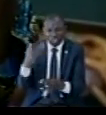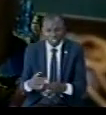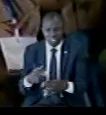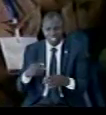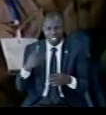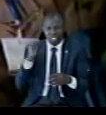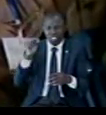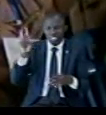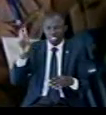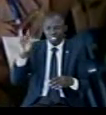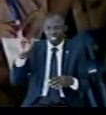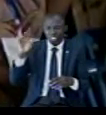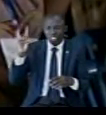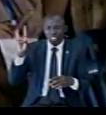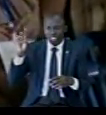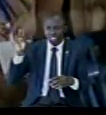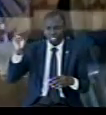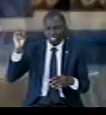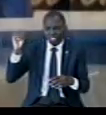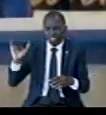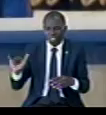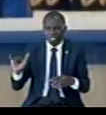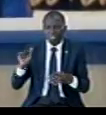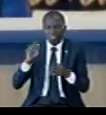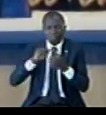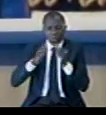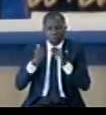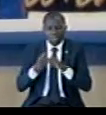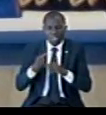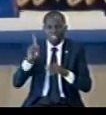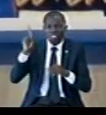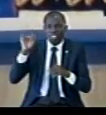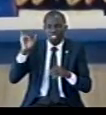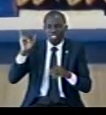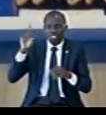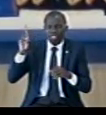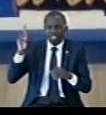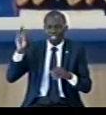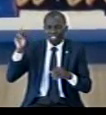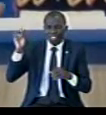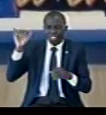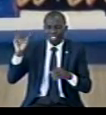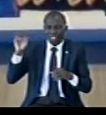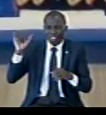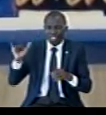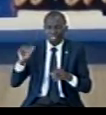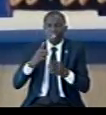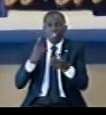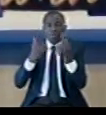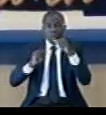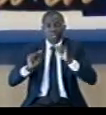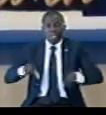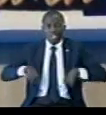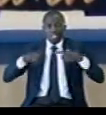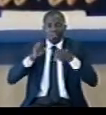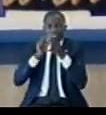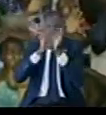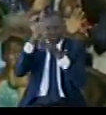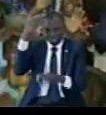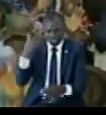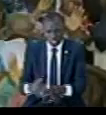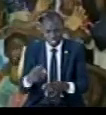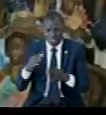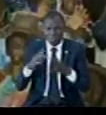problem there, I command kidney come alive and be healed in Jesus'